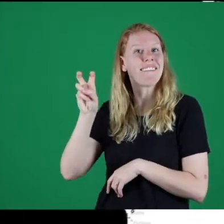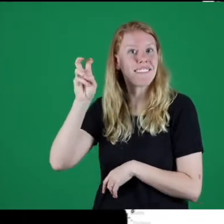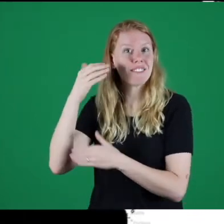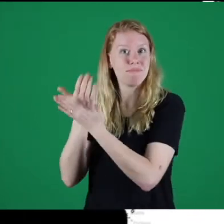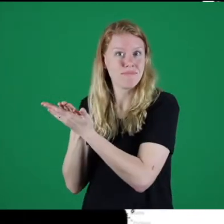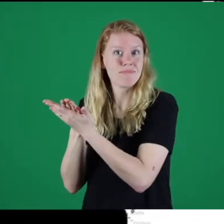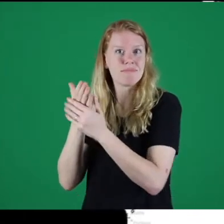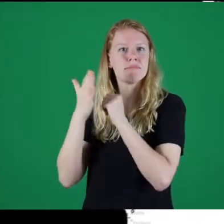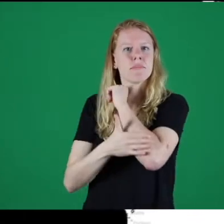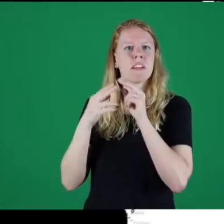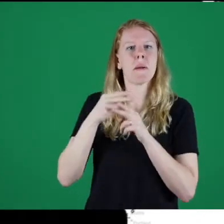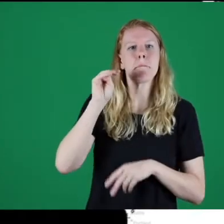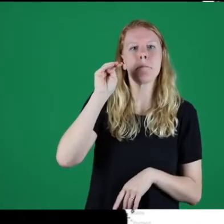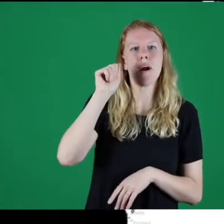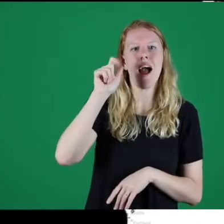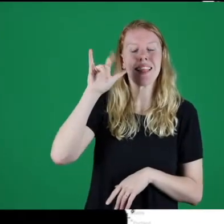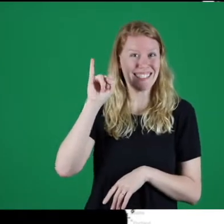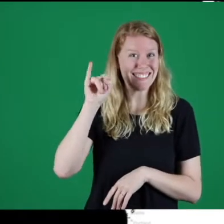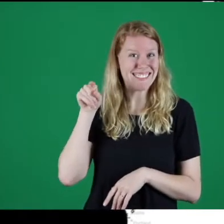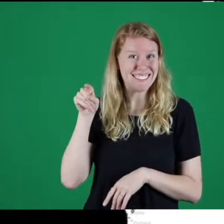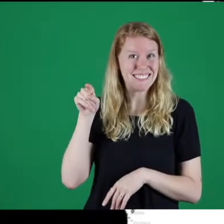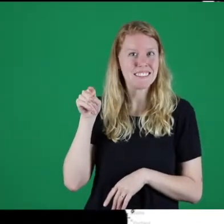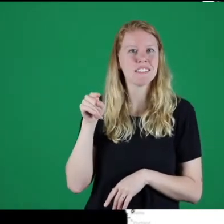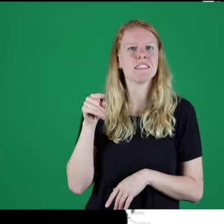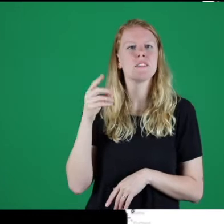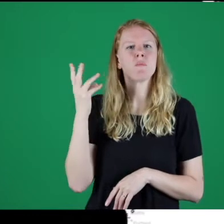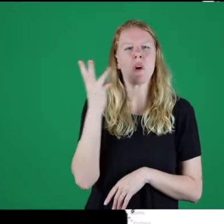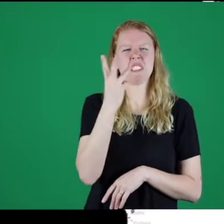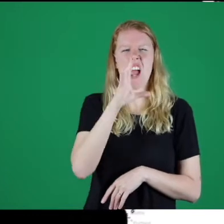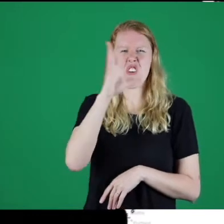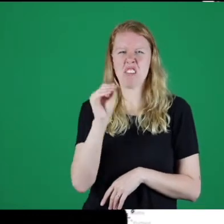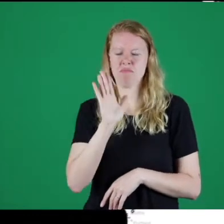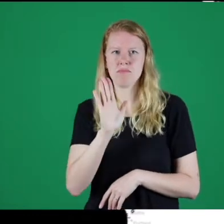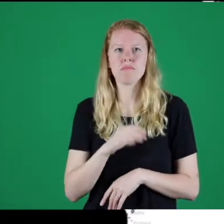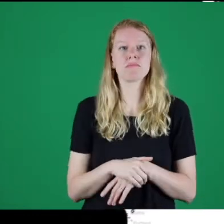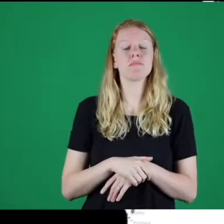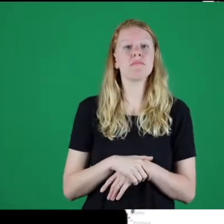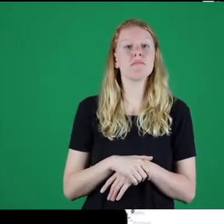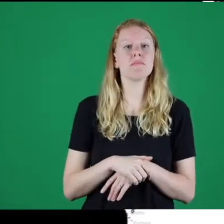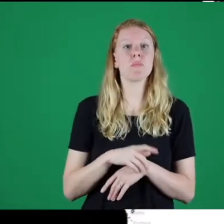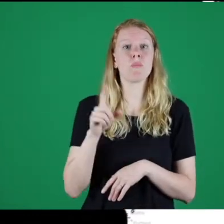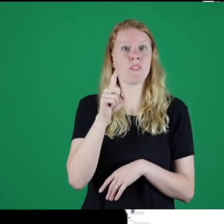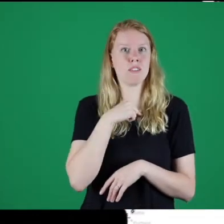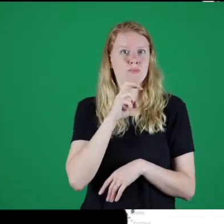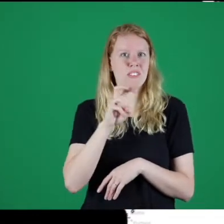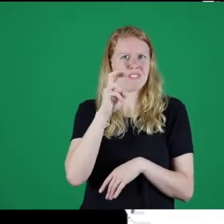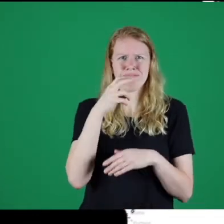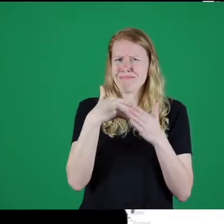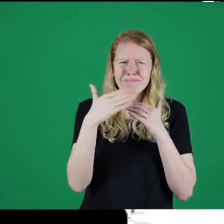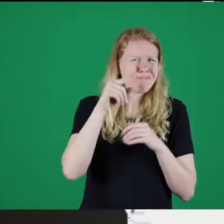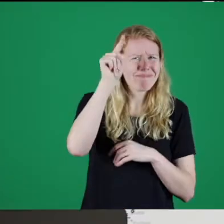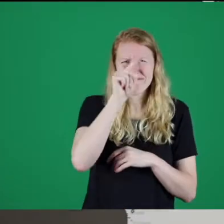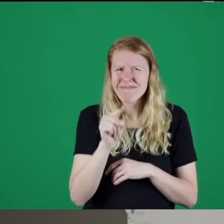And anytime I travel, one of the things I do, no matter where I go, I don't care whether it's Europe, Africa, or Asia, I'm always